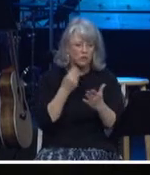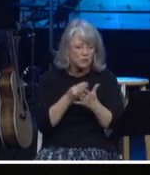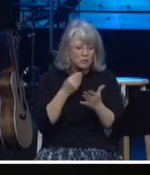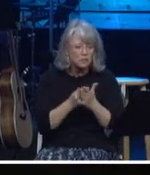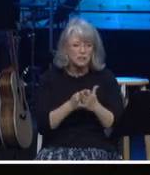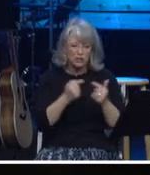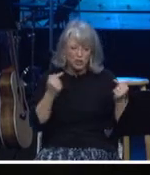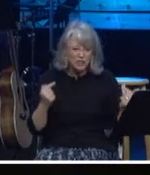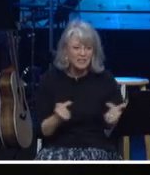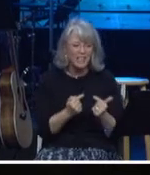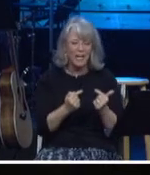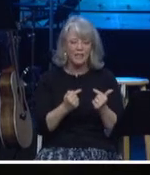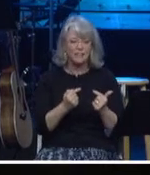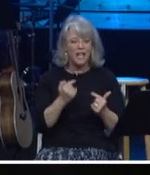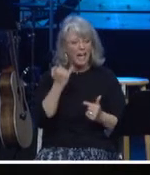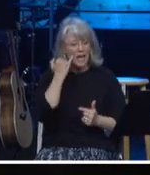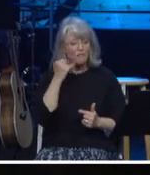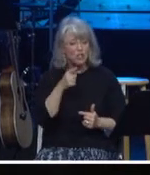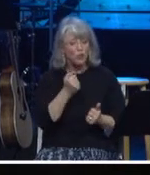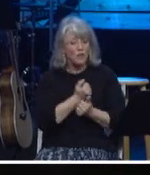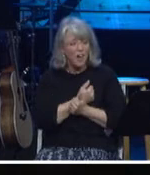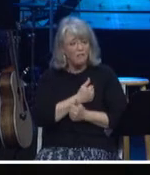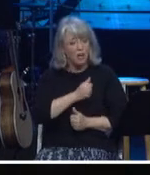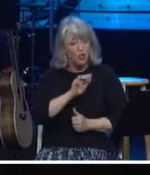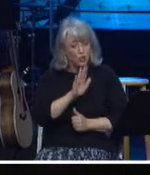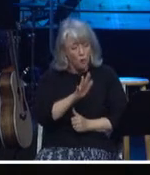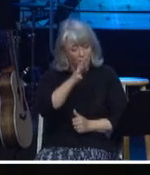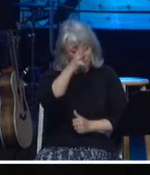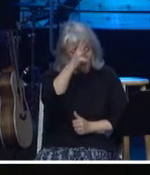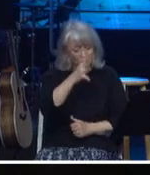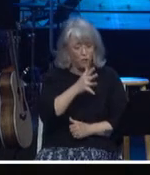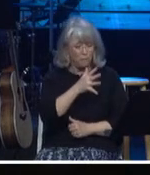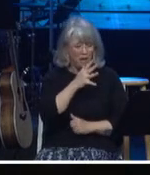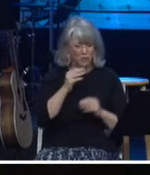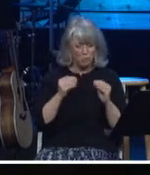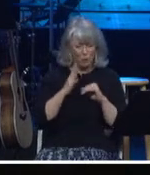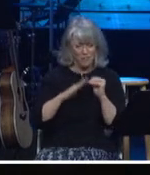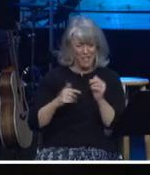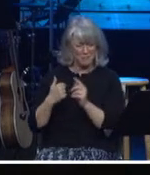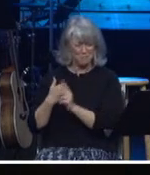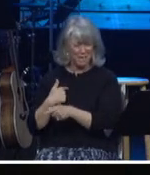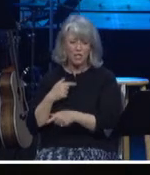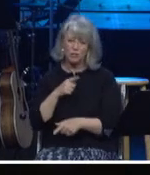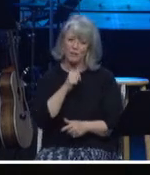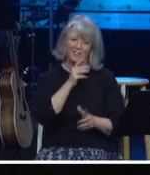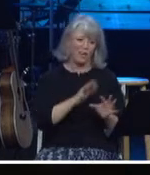He who loves father or mother more than me is not worthy of me.